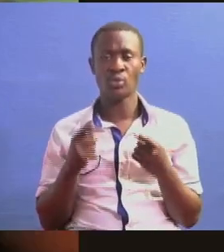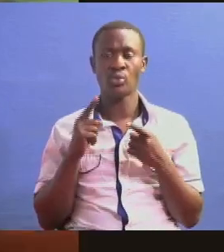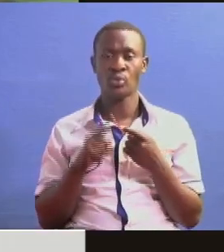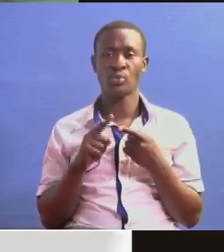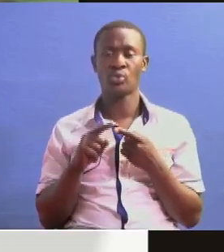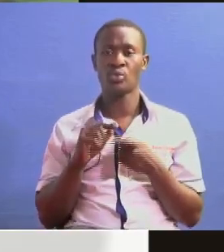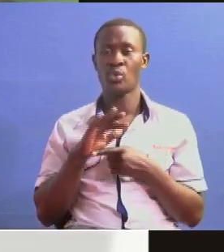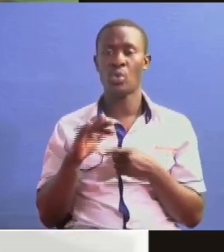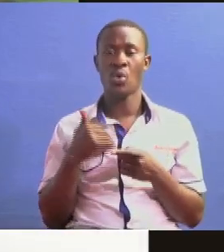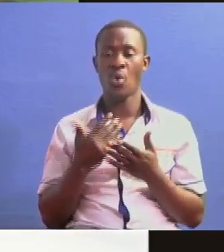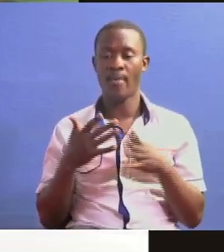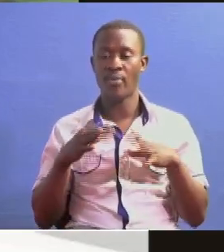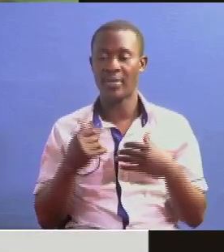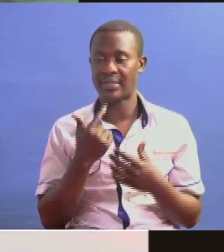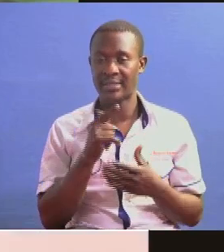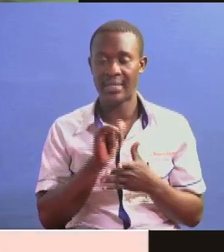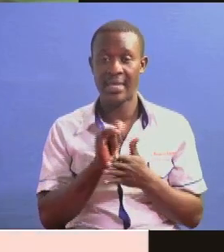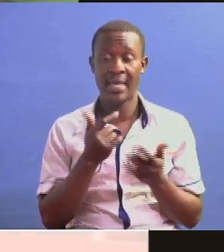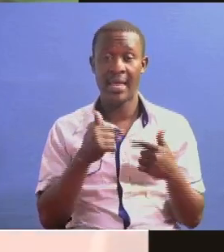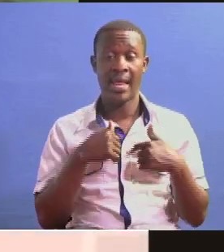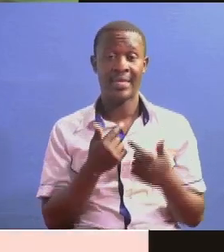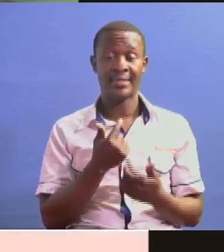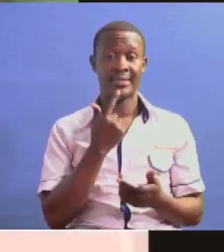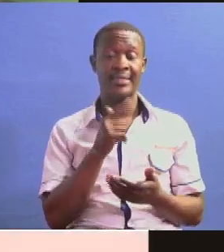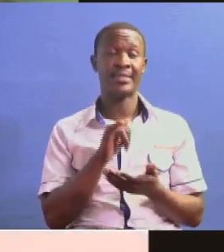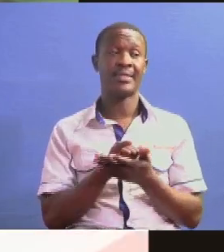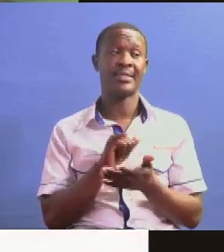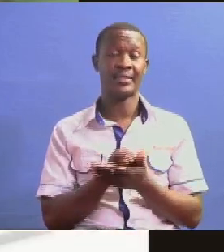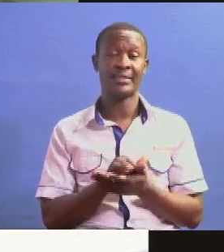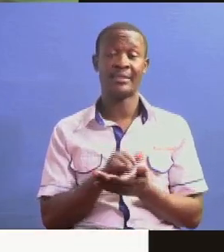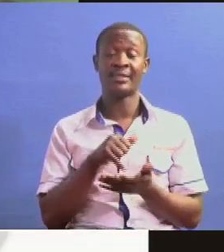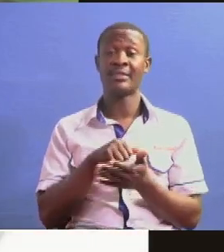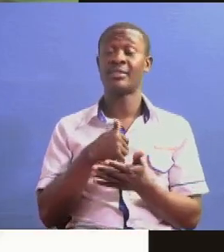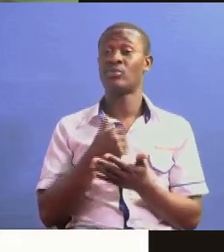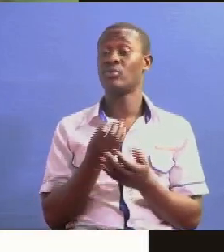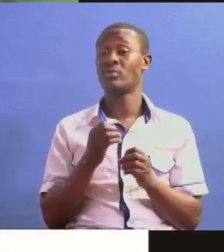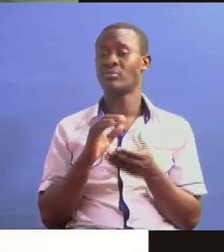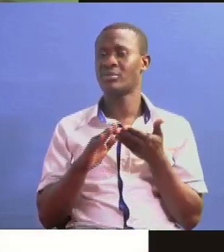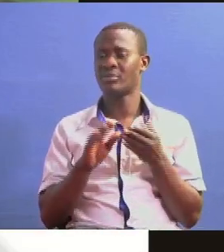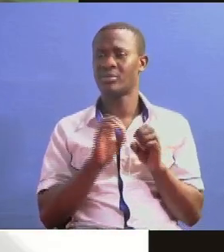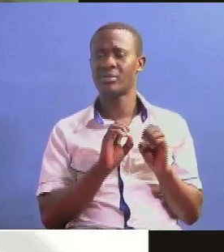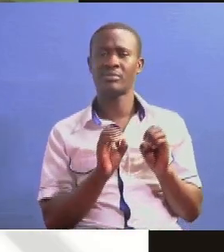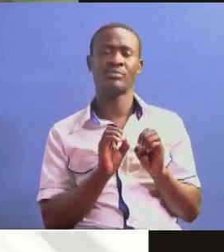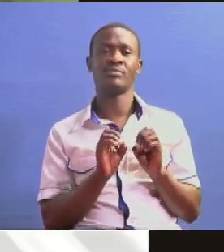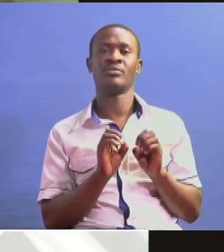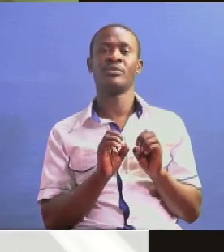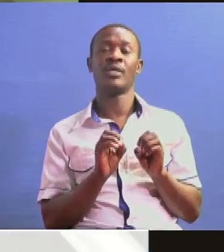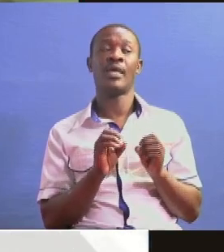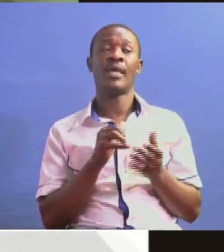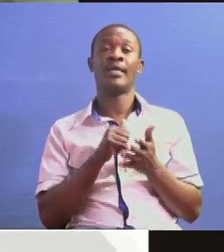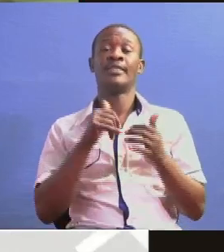to all what people have been saying, and therefore we can say that it was not hurried, because it has